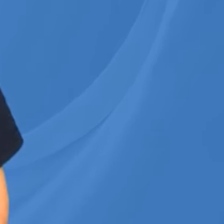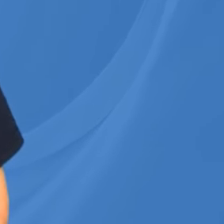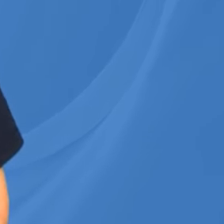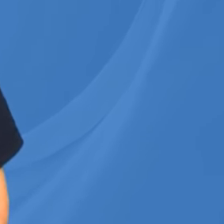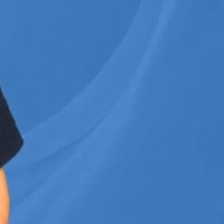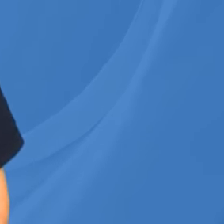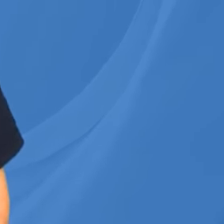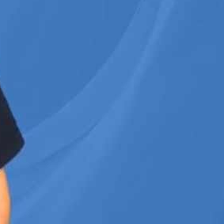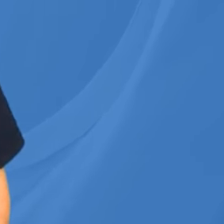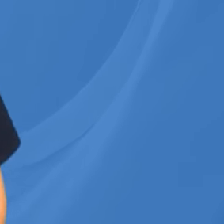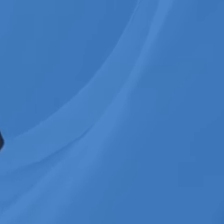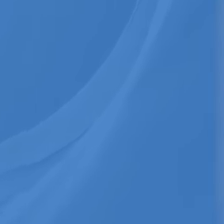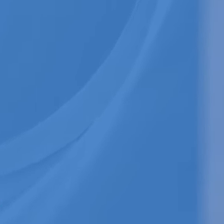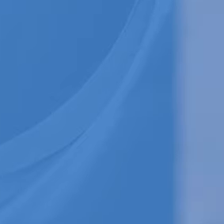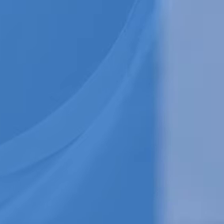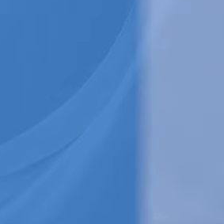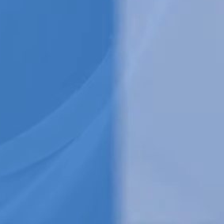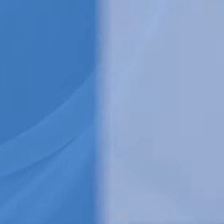Let's pray.